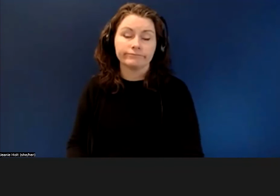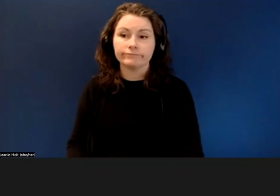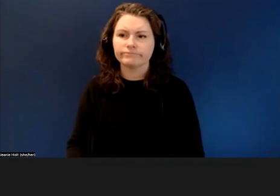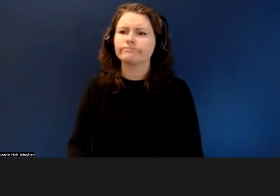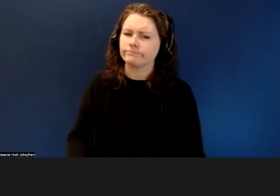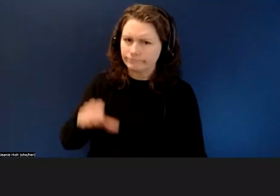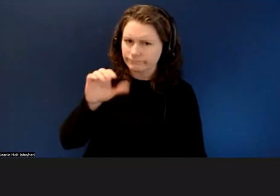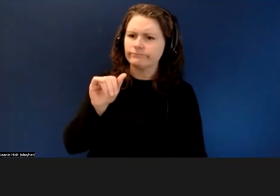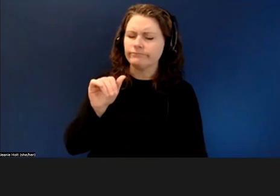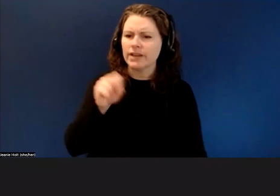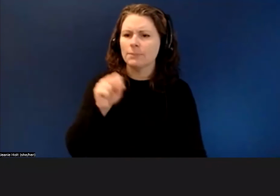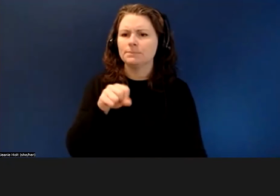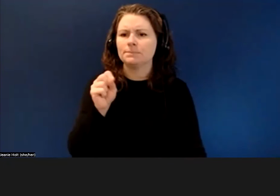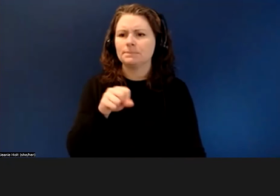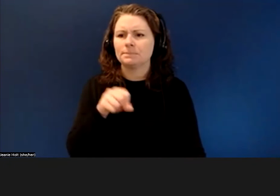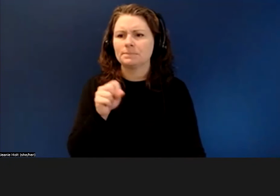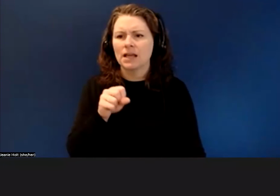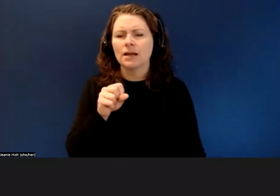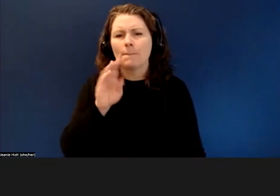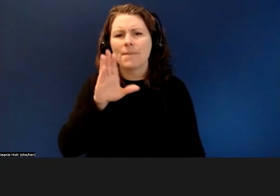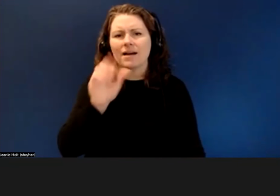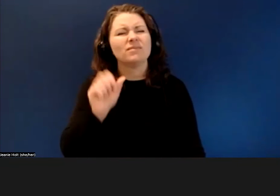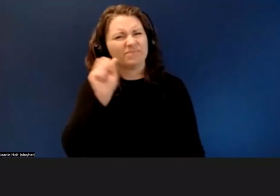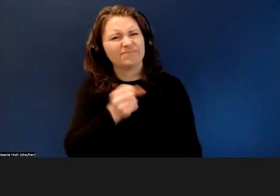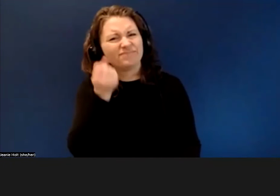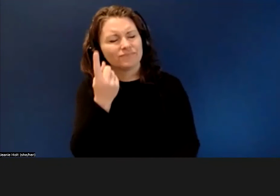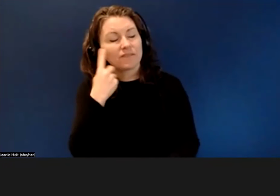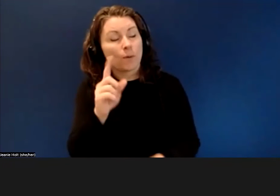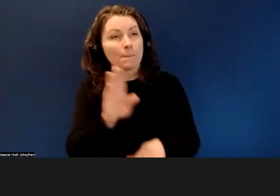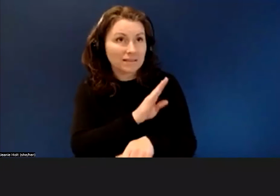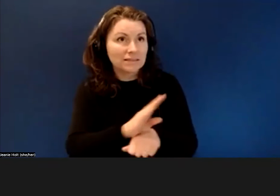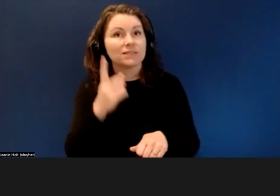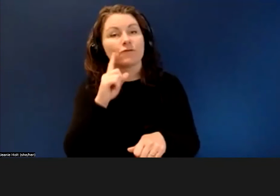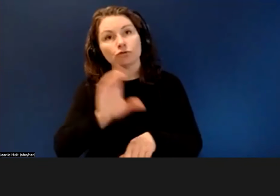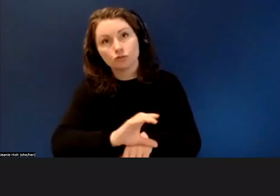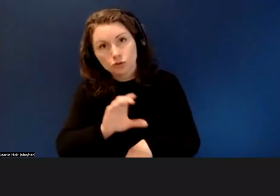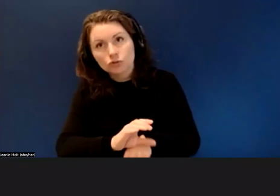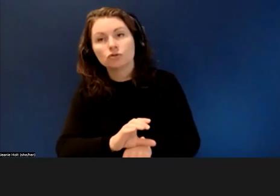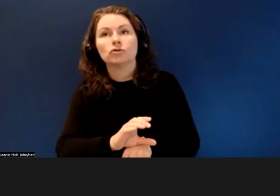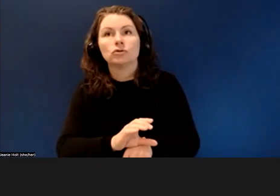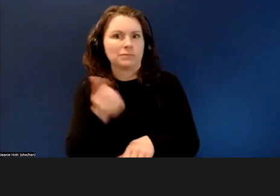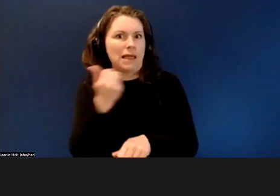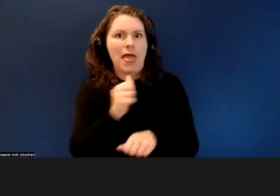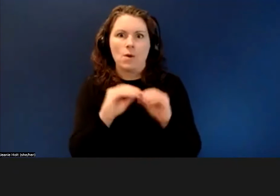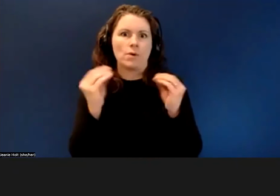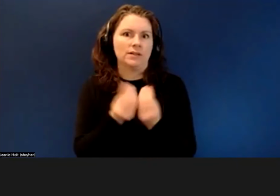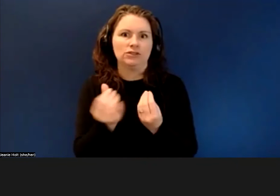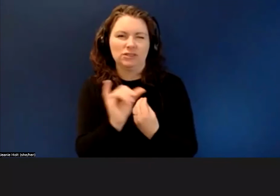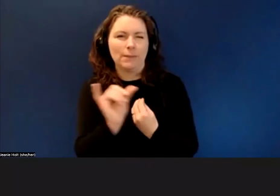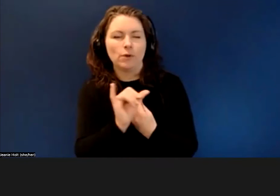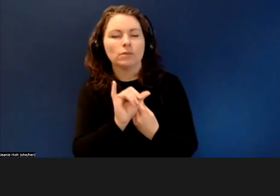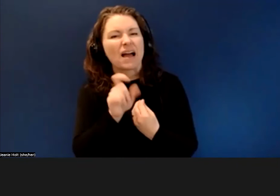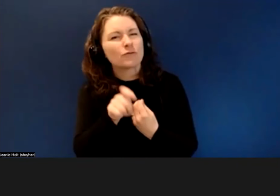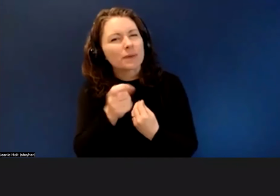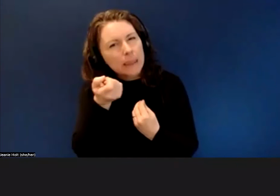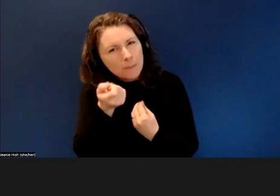Yeah, I mean, certainly, I can see how for a business and for a church, for any organization like that would have to be a little